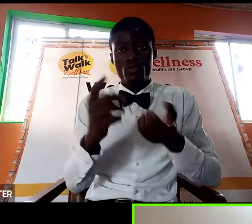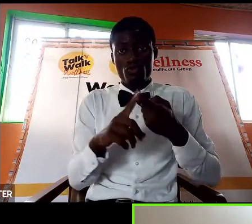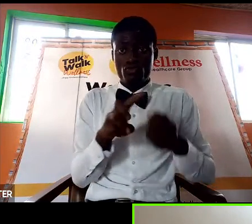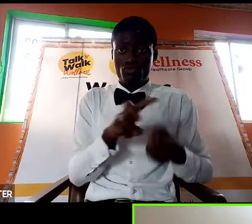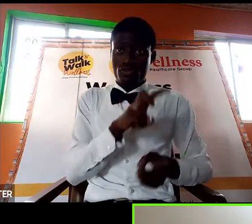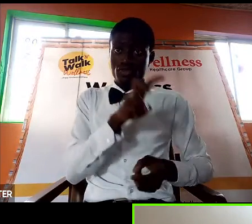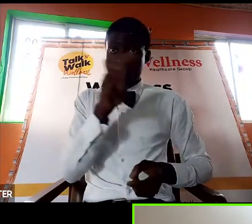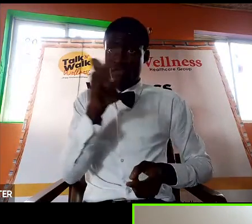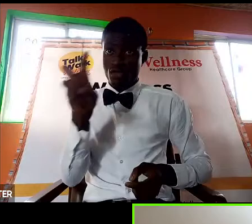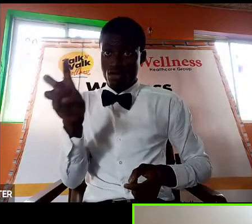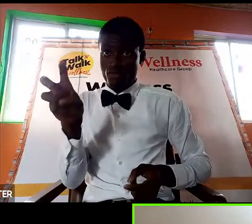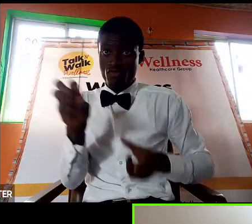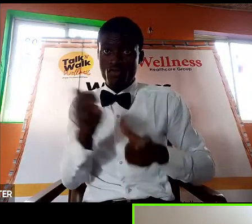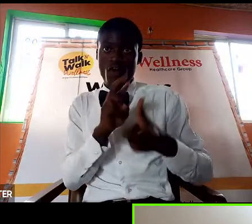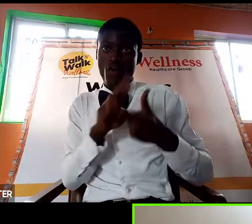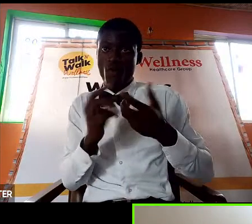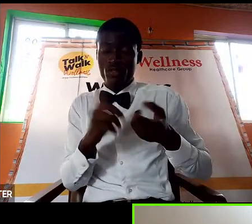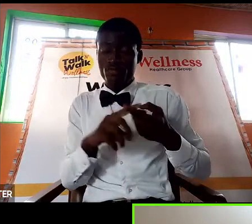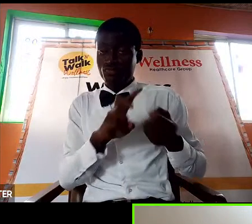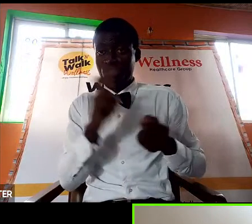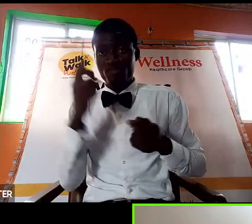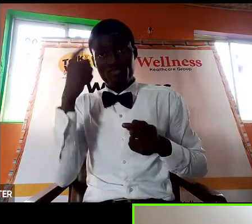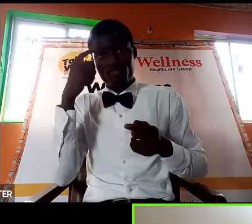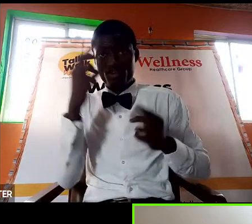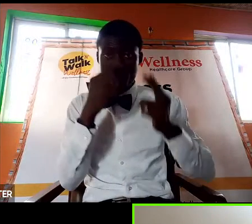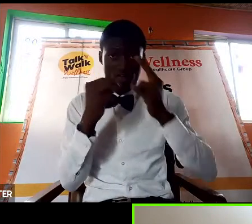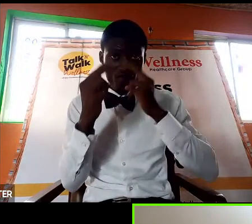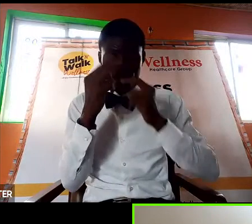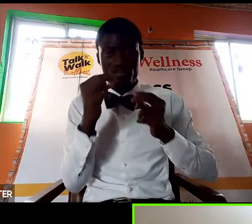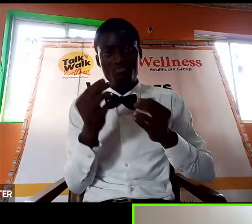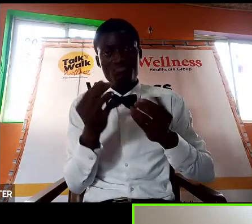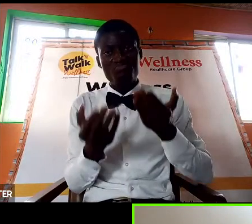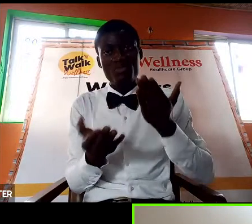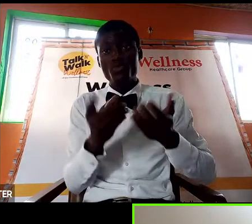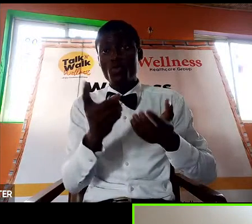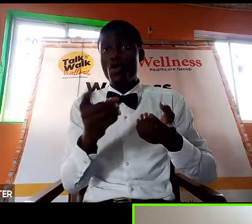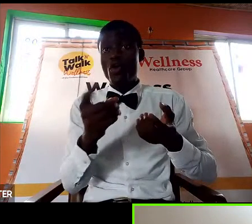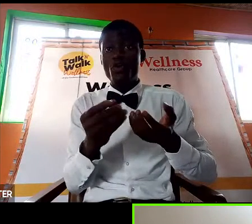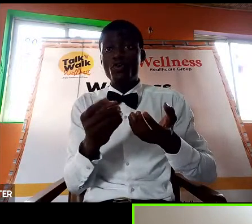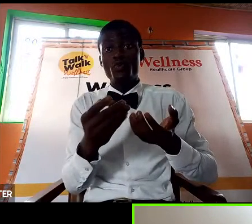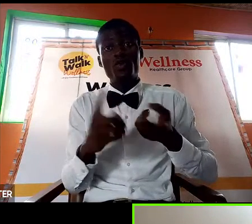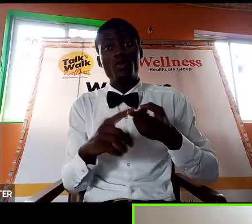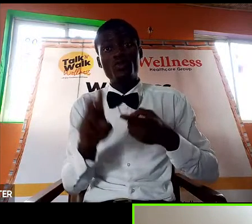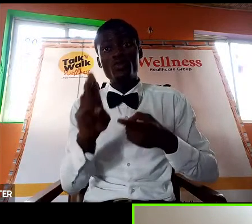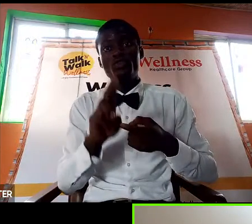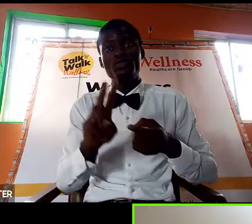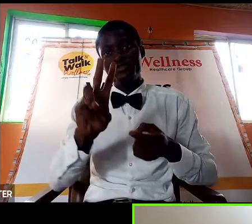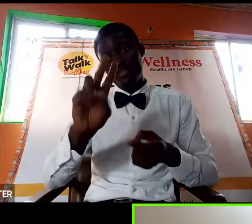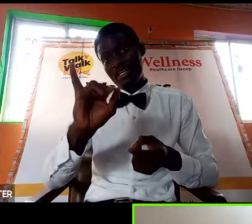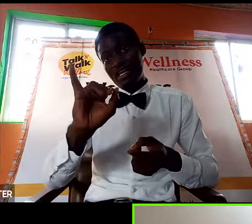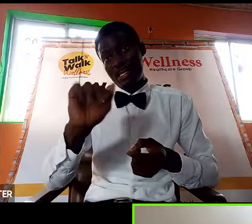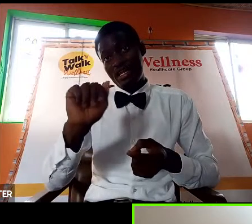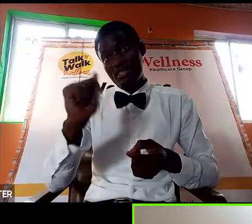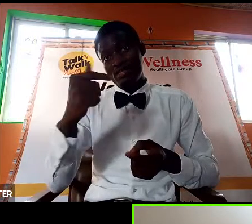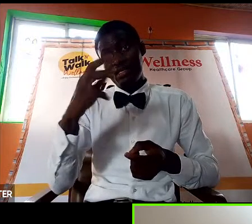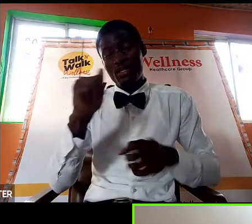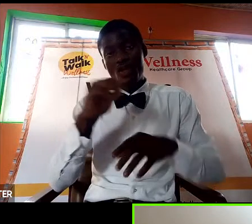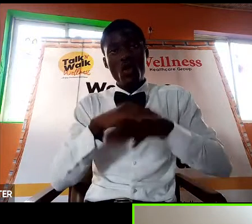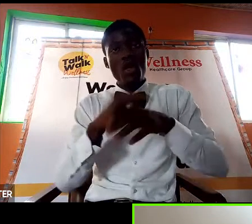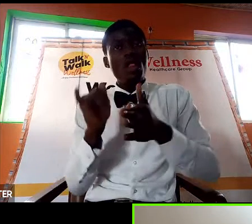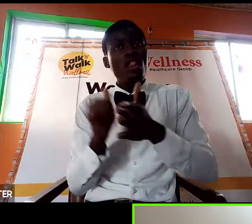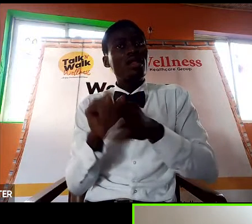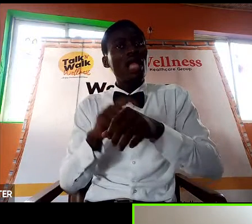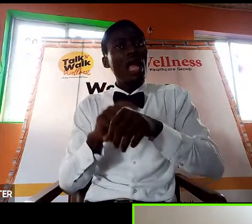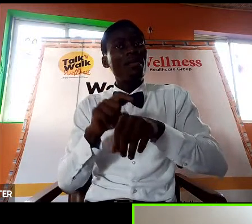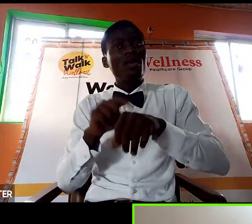fun, and then you just want to use it for that time. You know, it's not something that you should depend on. It's not something that you should constantly use. But